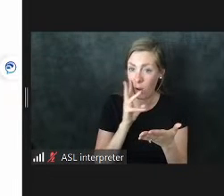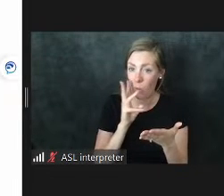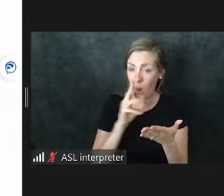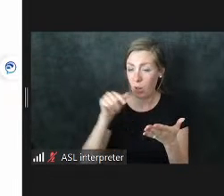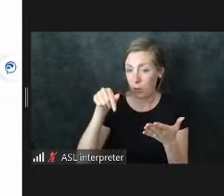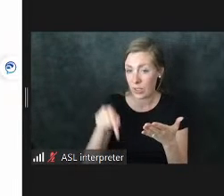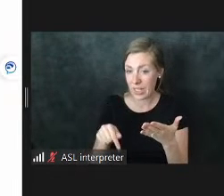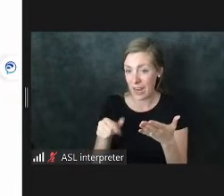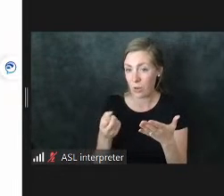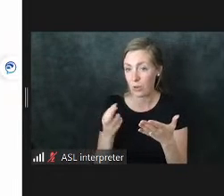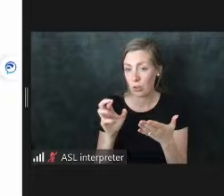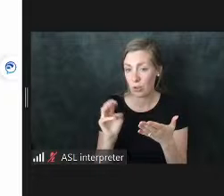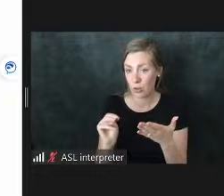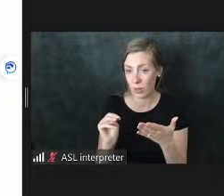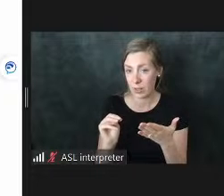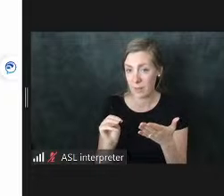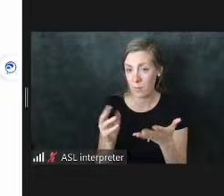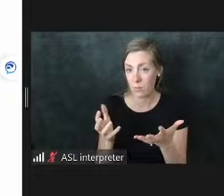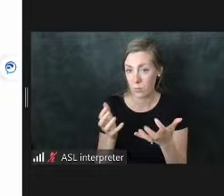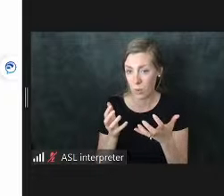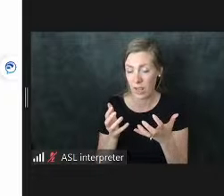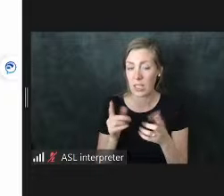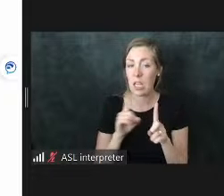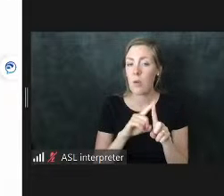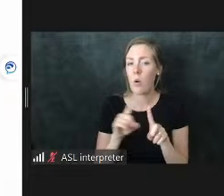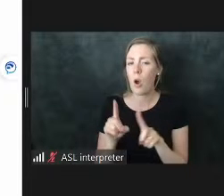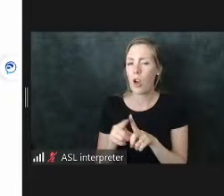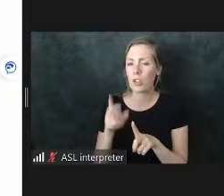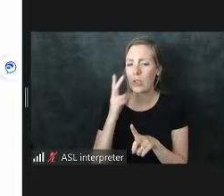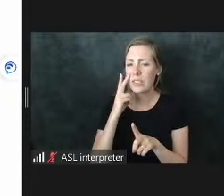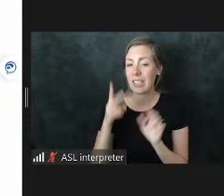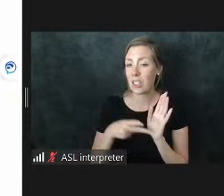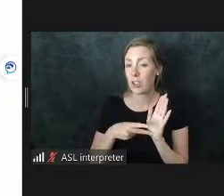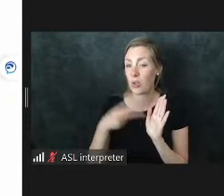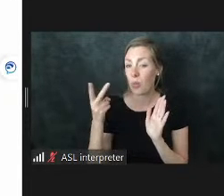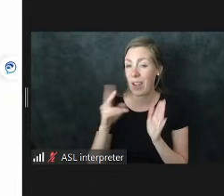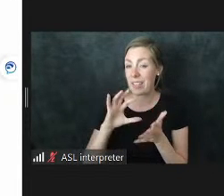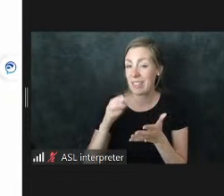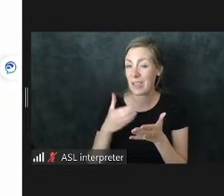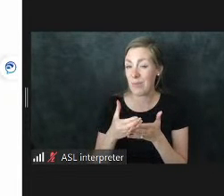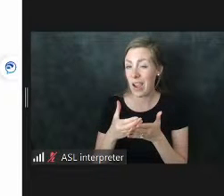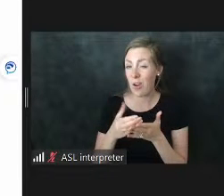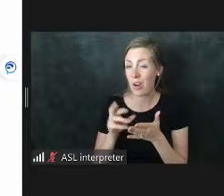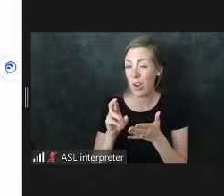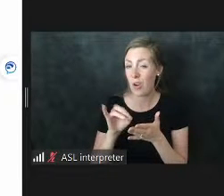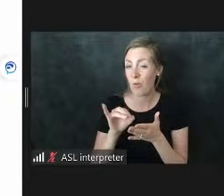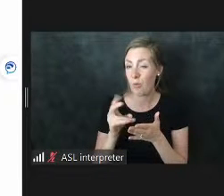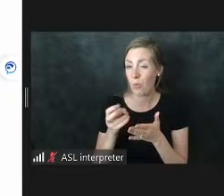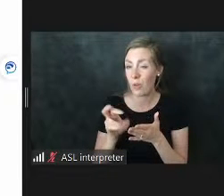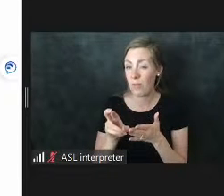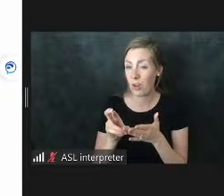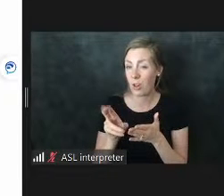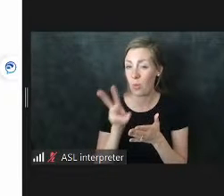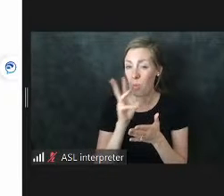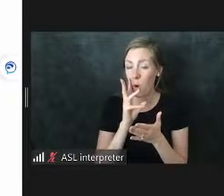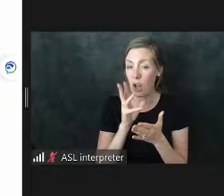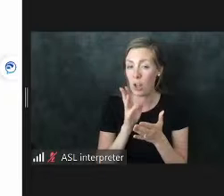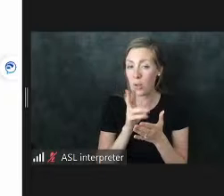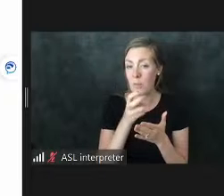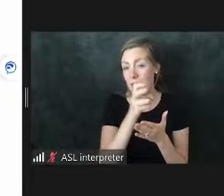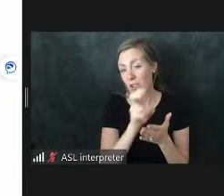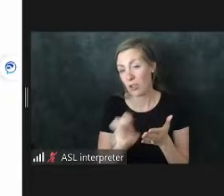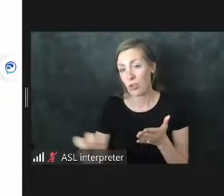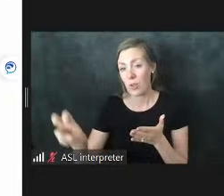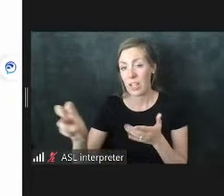requirements I mentioned. But we're also seeing about twice the amount of Eel River water transferred to the Potter Todo- Valley todo project, El agua de